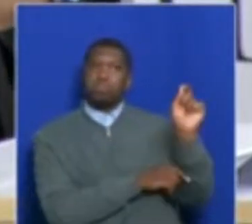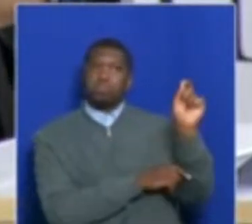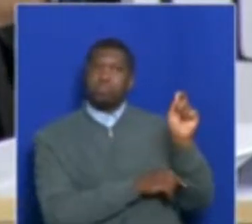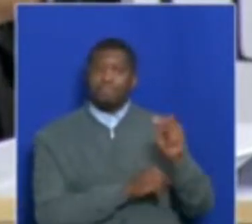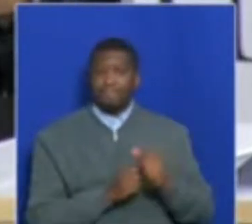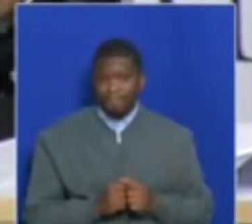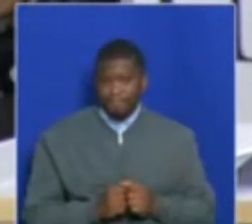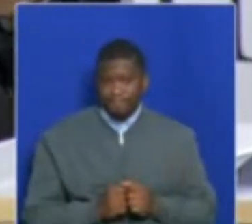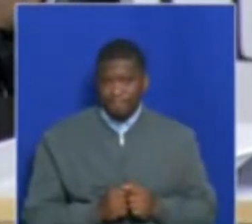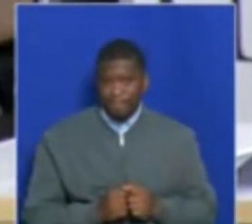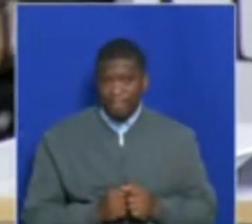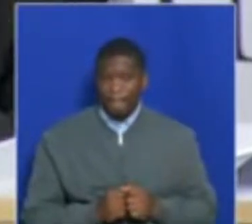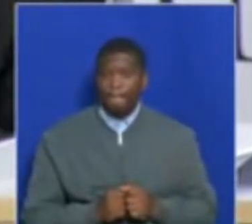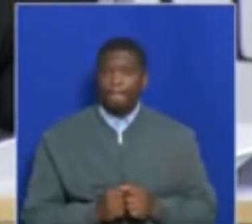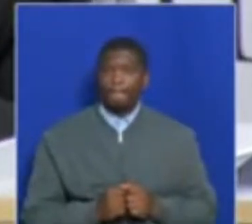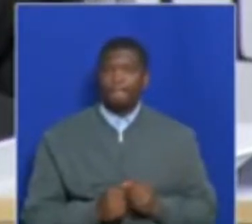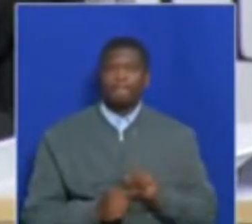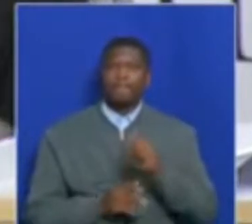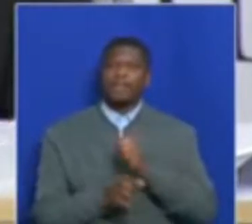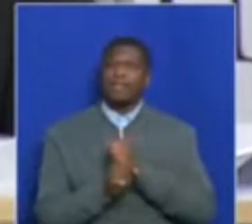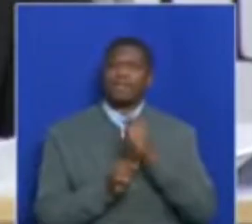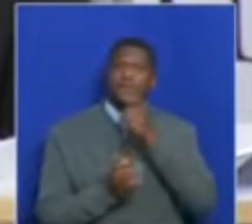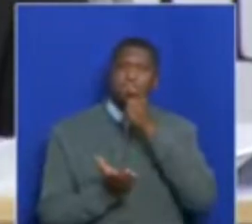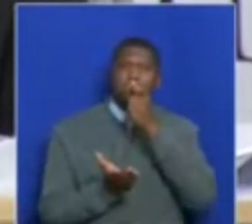But he doesn't mention who was in the vehicle.